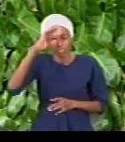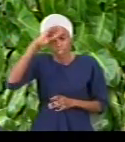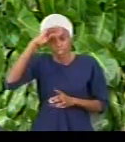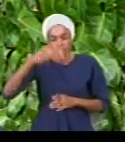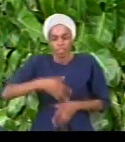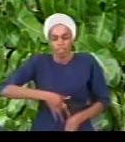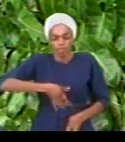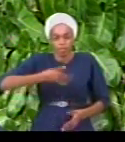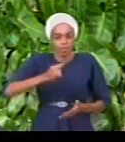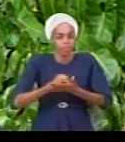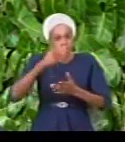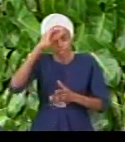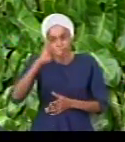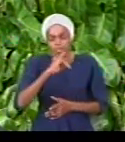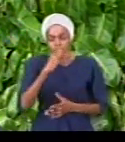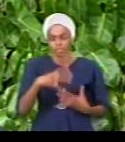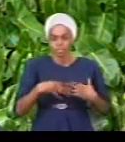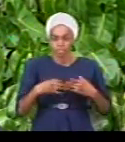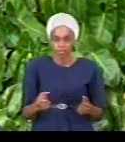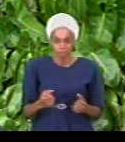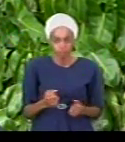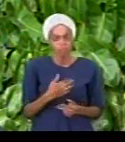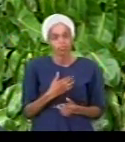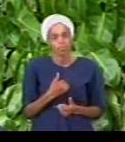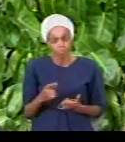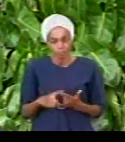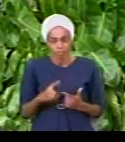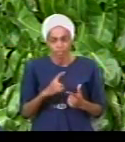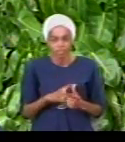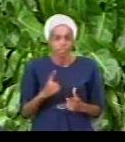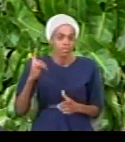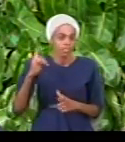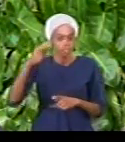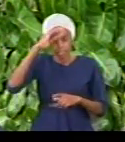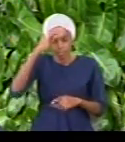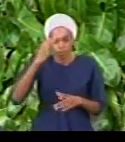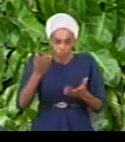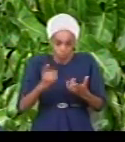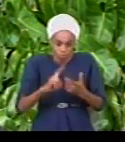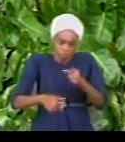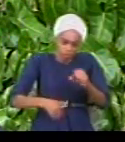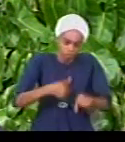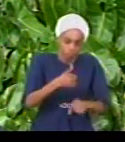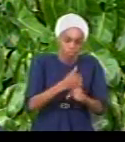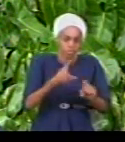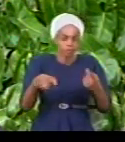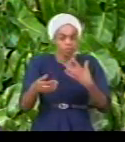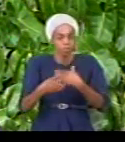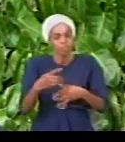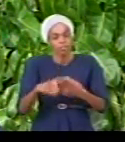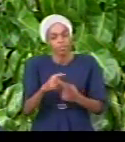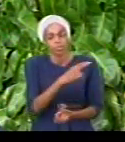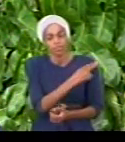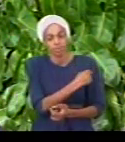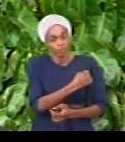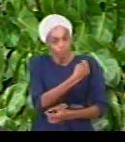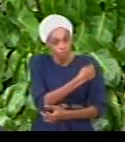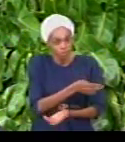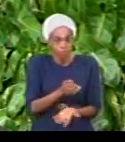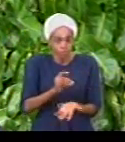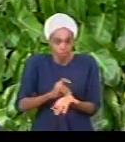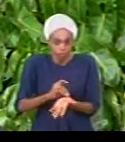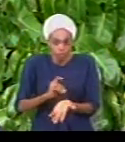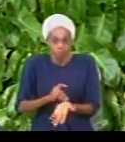to the doctor. I went back to the doctor. When I came in, the doctor smiled and